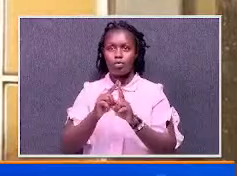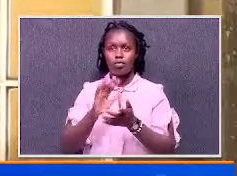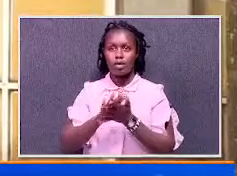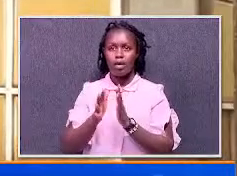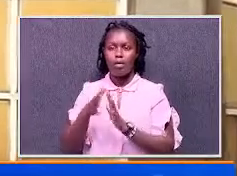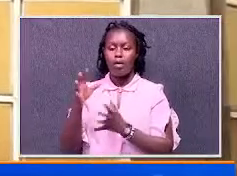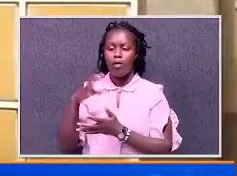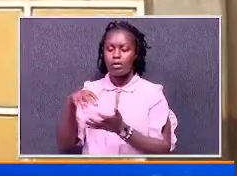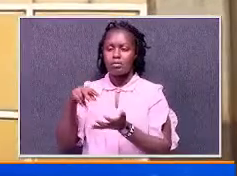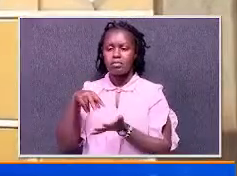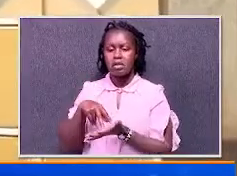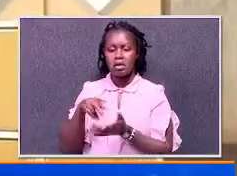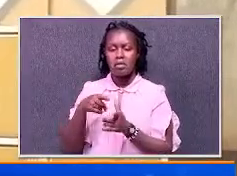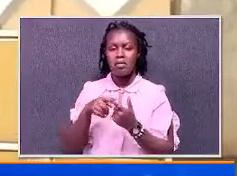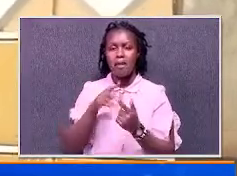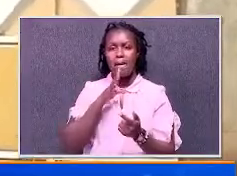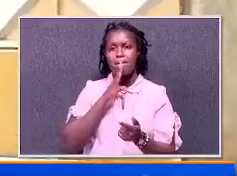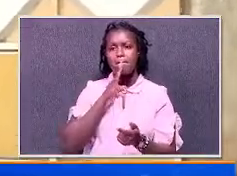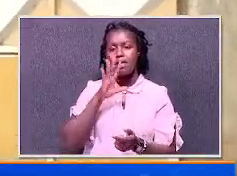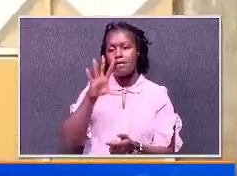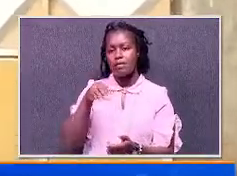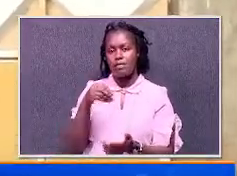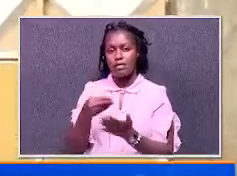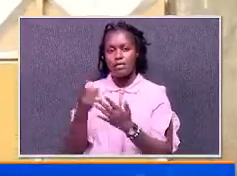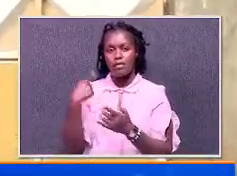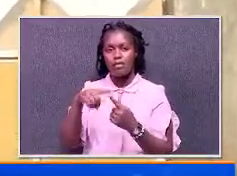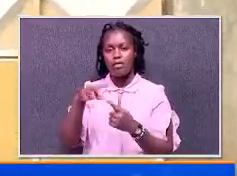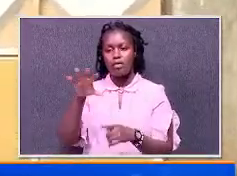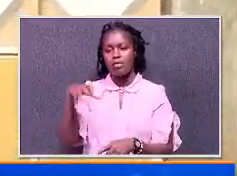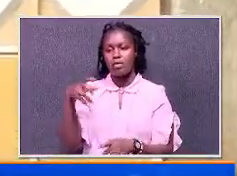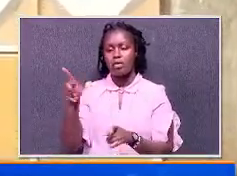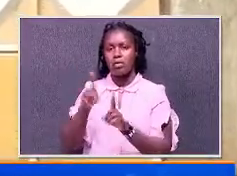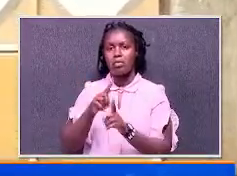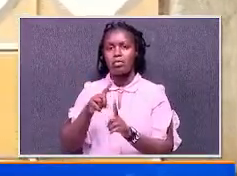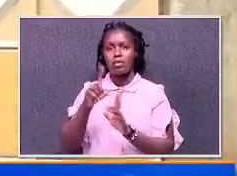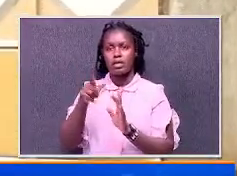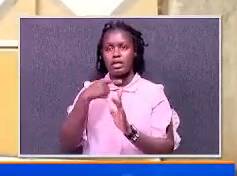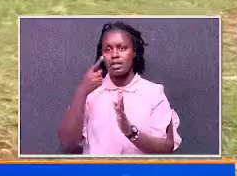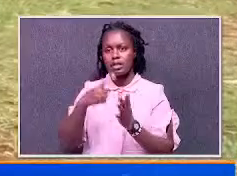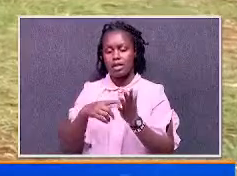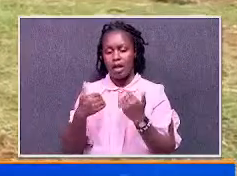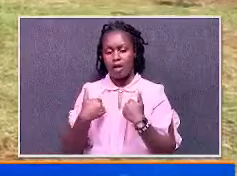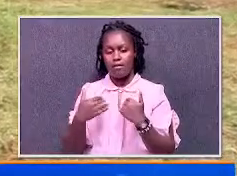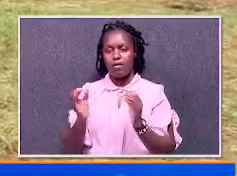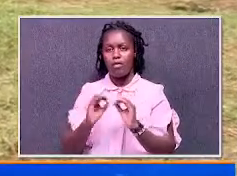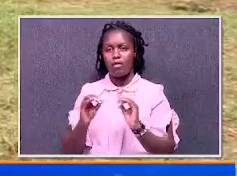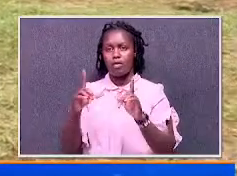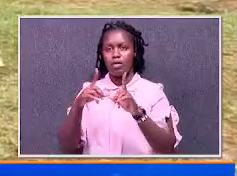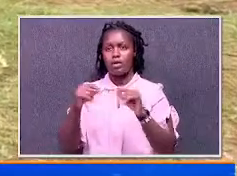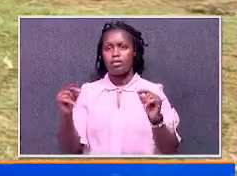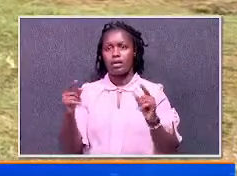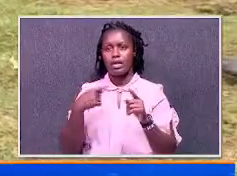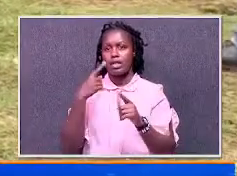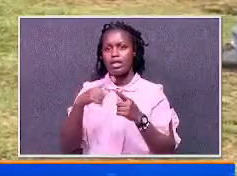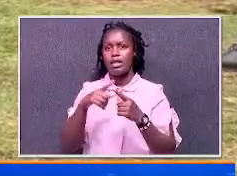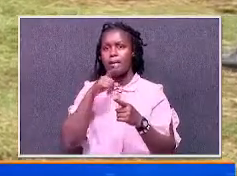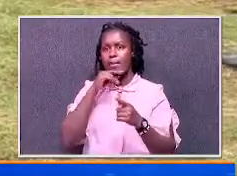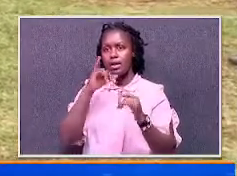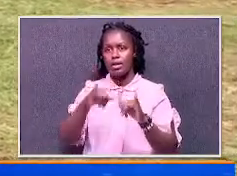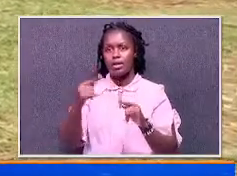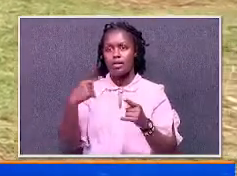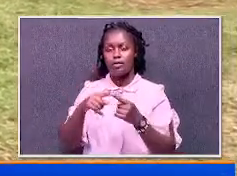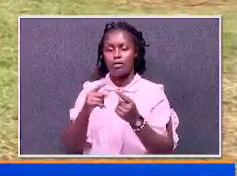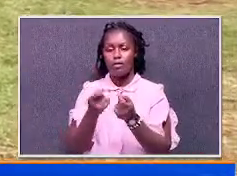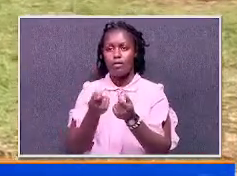minutes, and then borrowed 50 shillings as transport money, which Jen told him she didn't have. The statement states the man stayed there for a